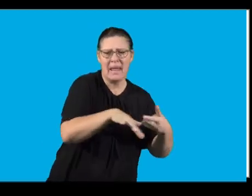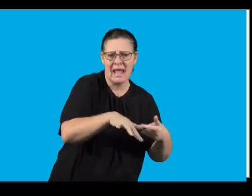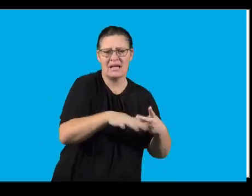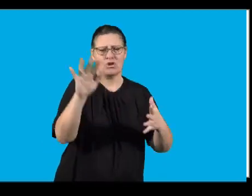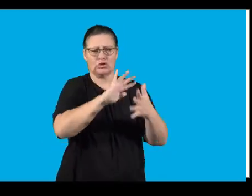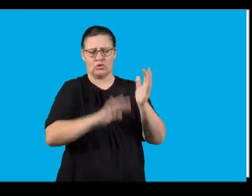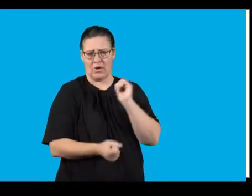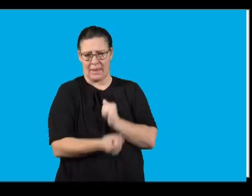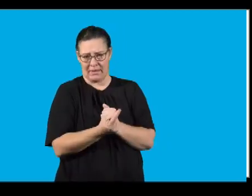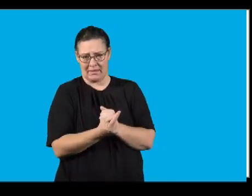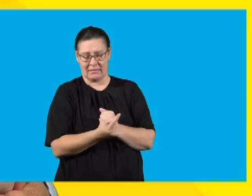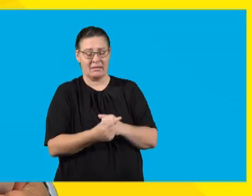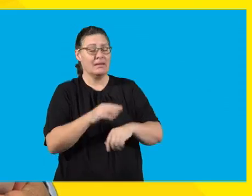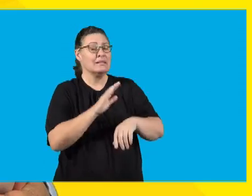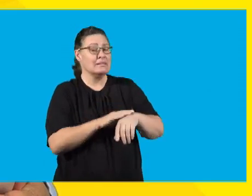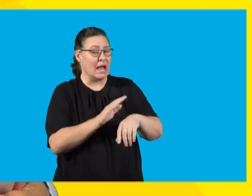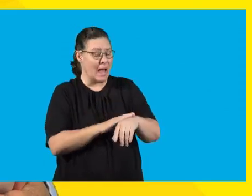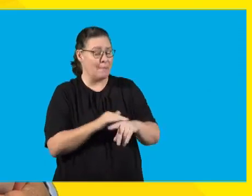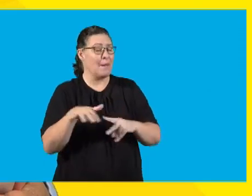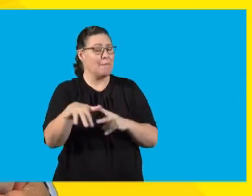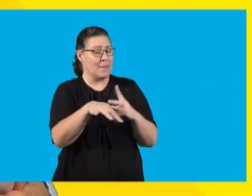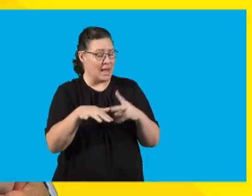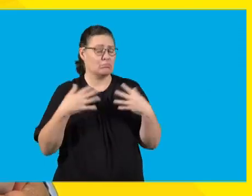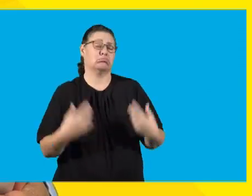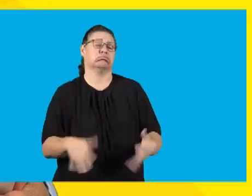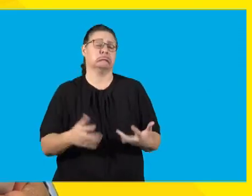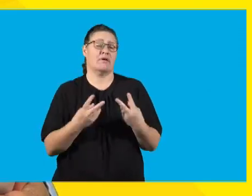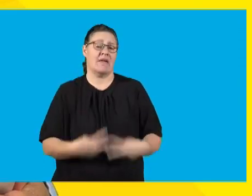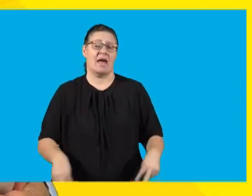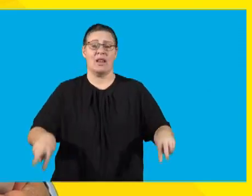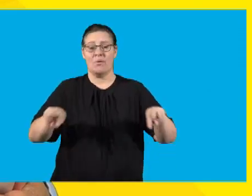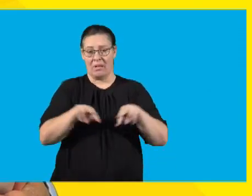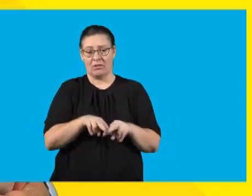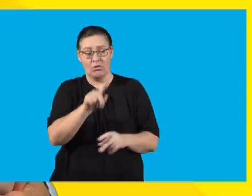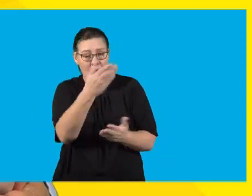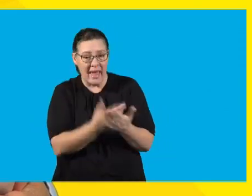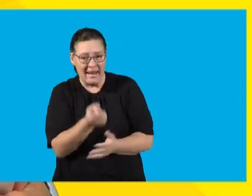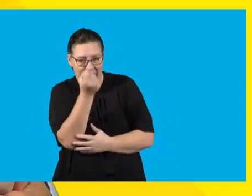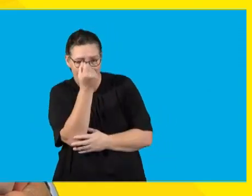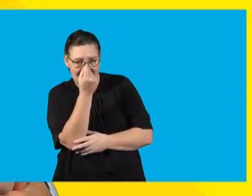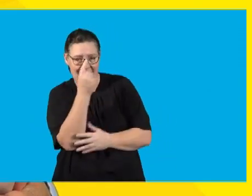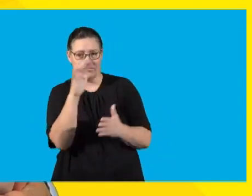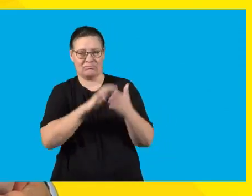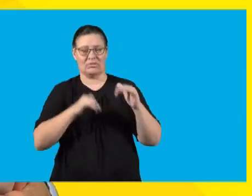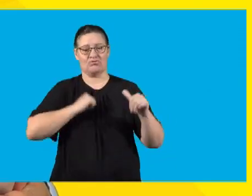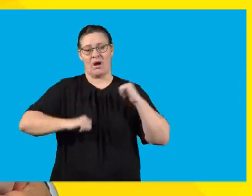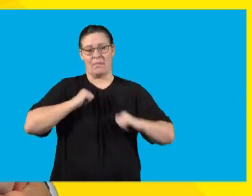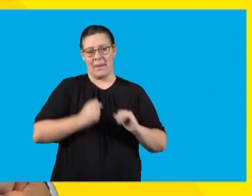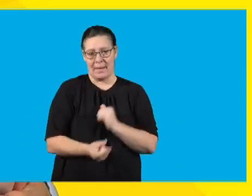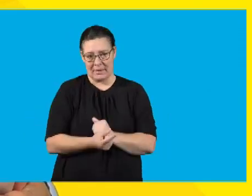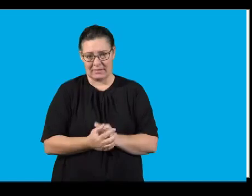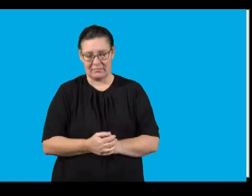where the story occurs. Now remember, time and place is very valuable when you have to make sense of what is happening in